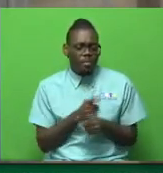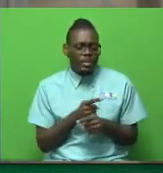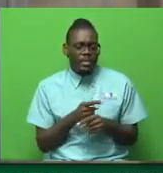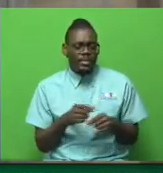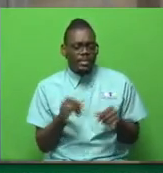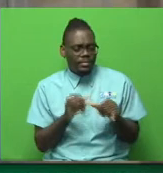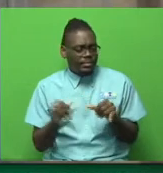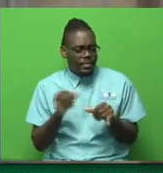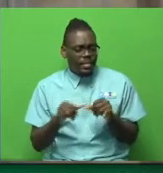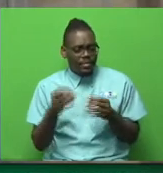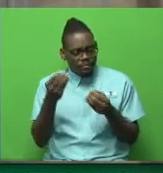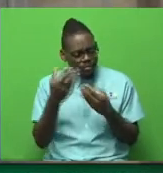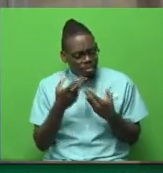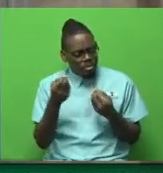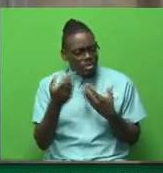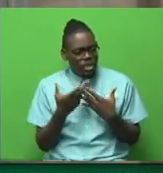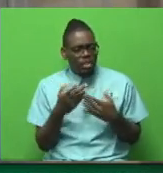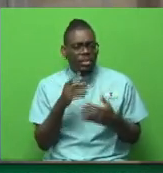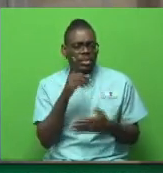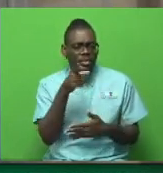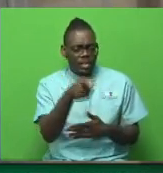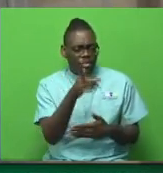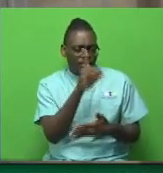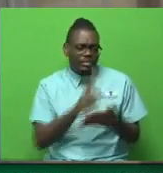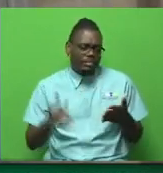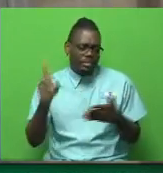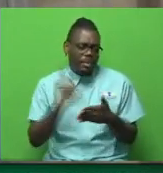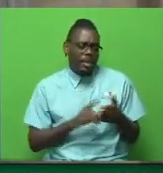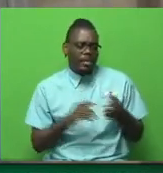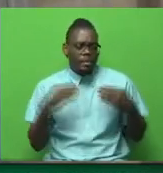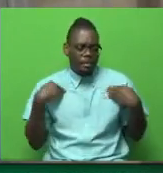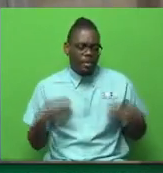Bannon cremations there's no scientific basis